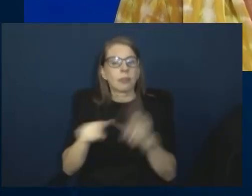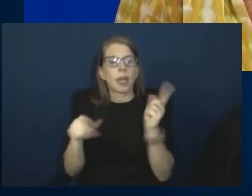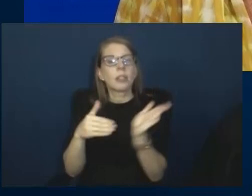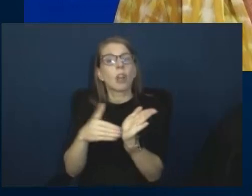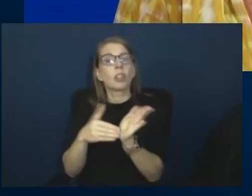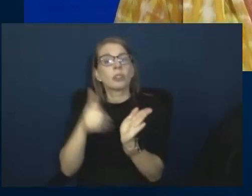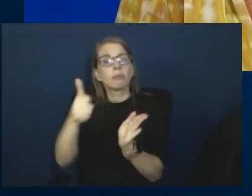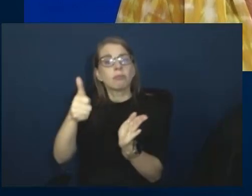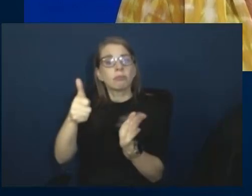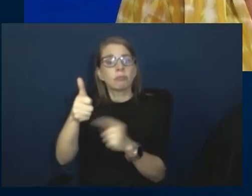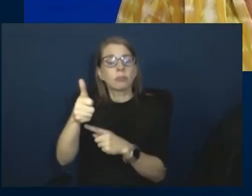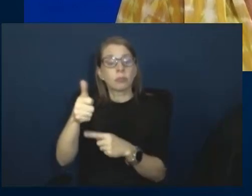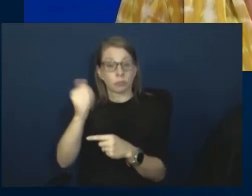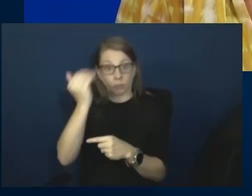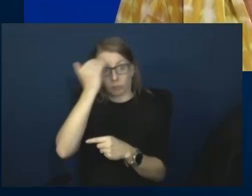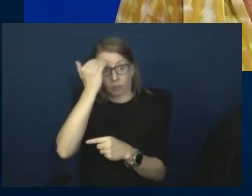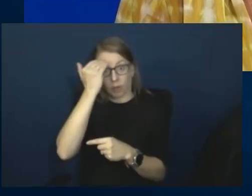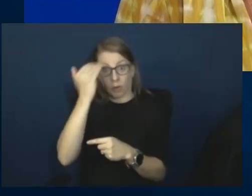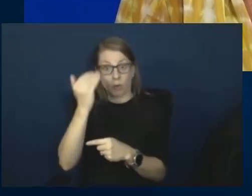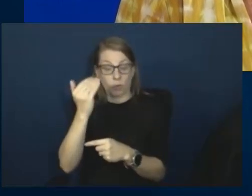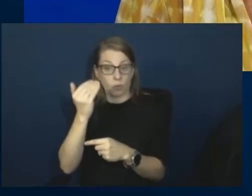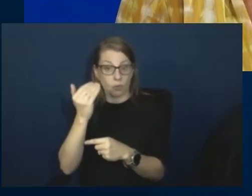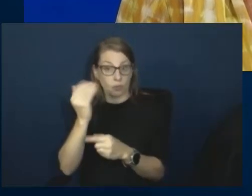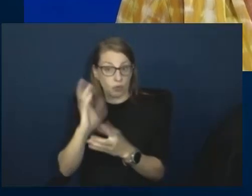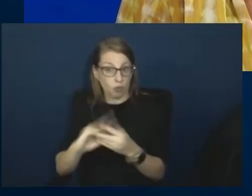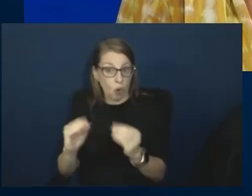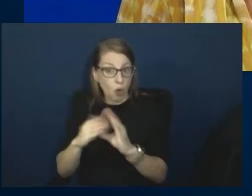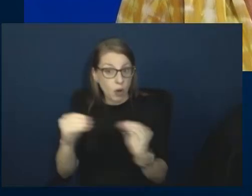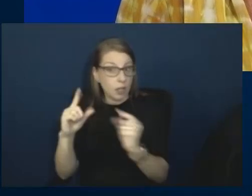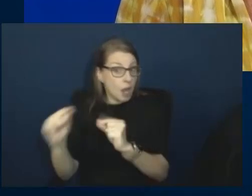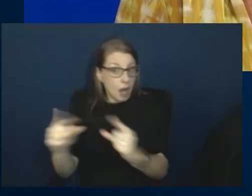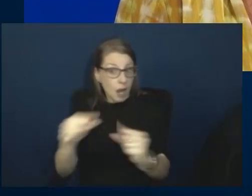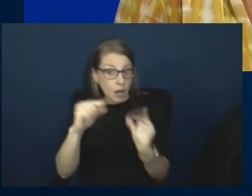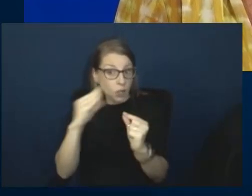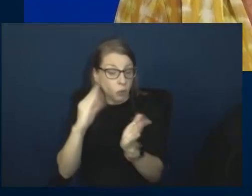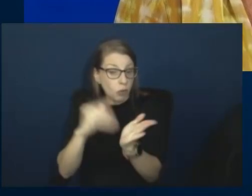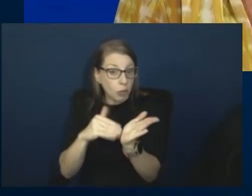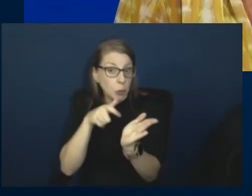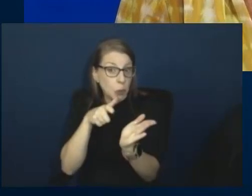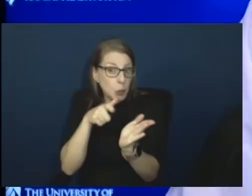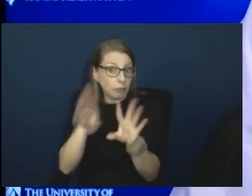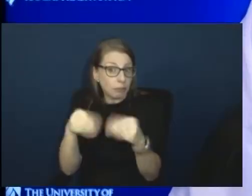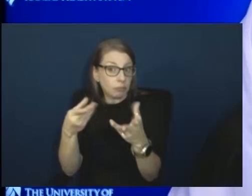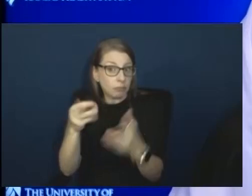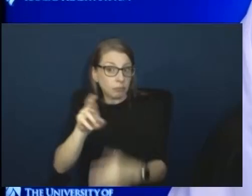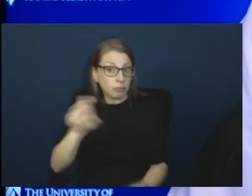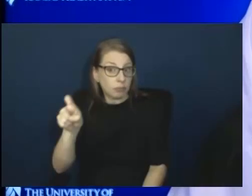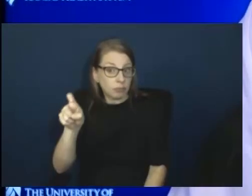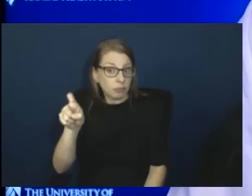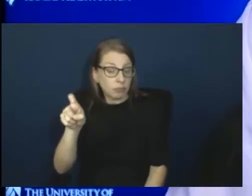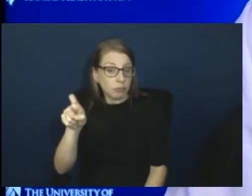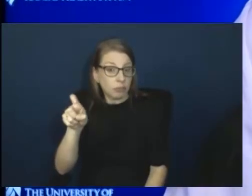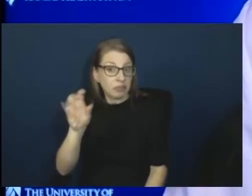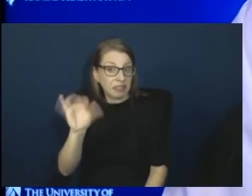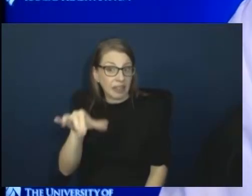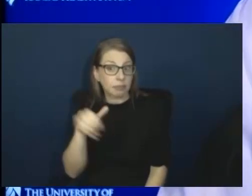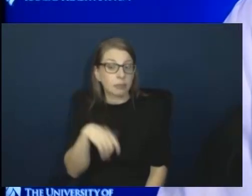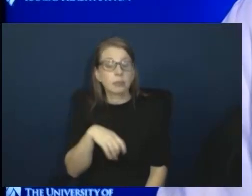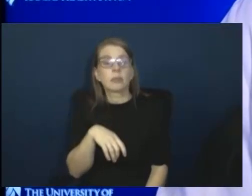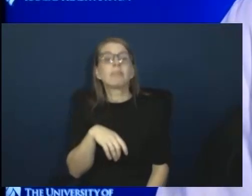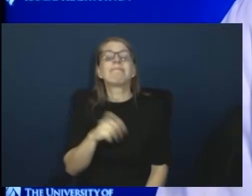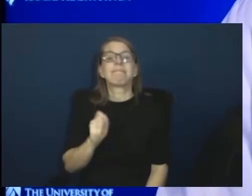know about, or have you heard of these stories, or know of any doctors that are doing this? Yeah, certainly. Doctors are prescribing it